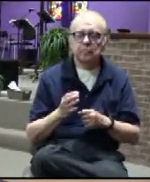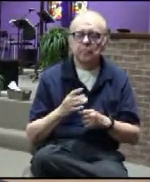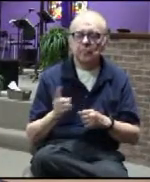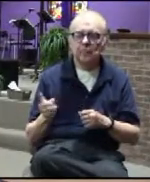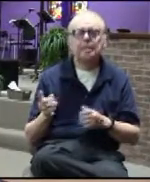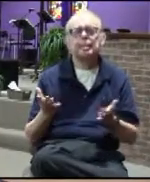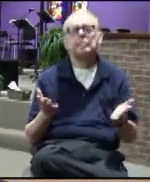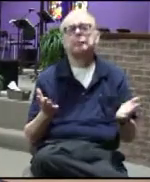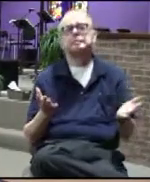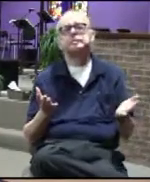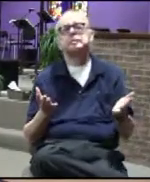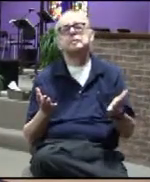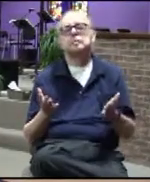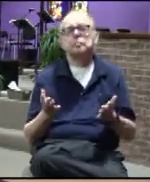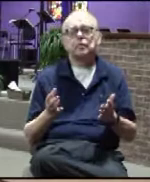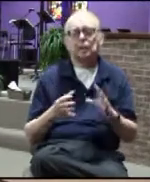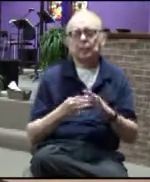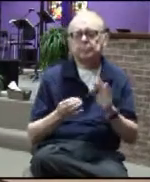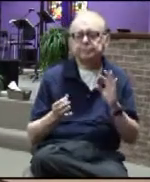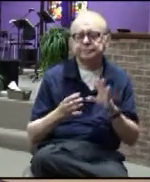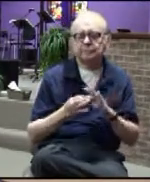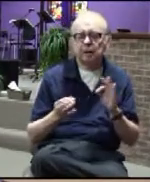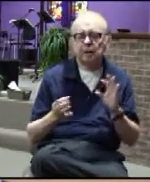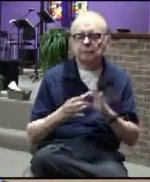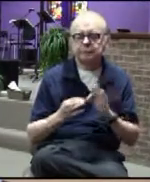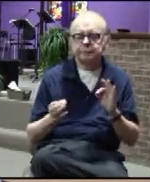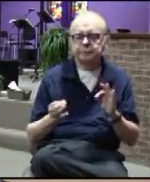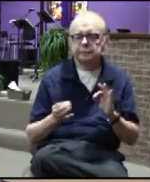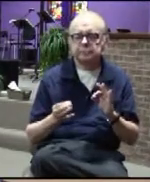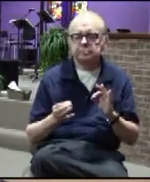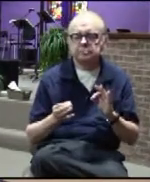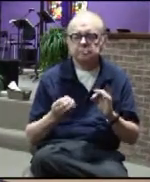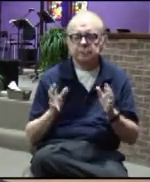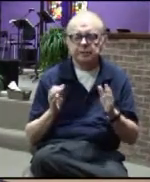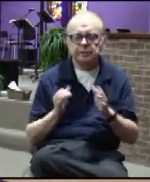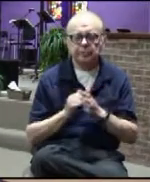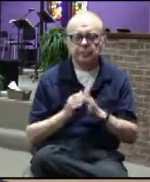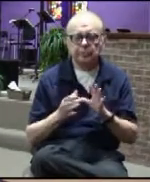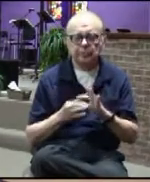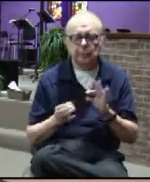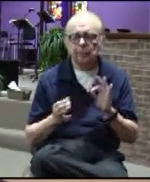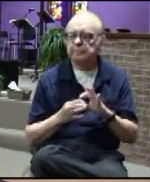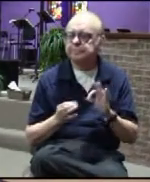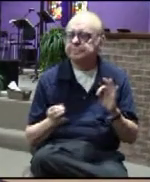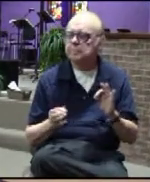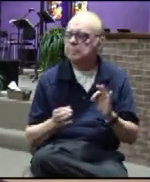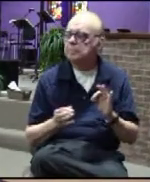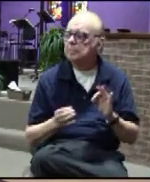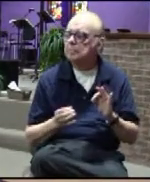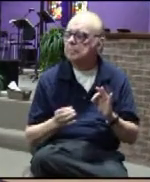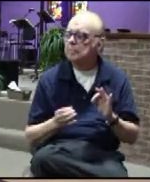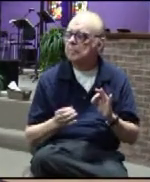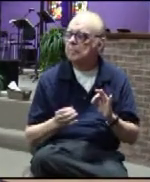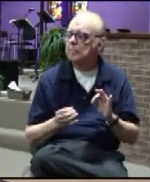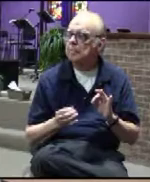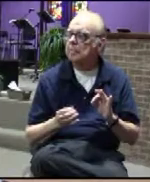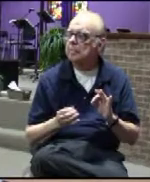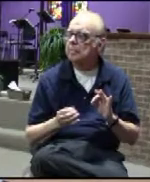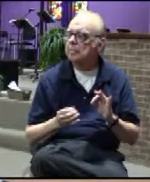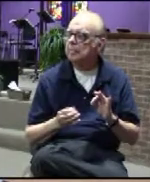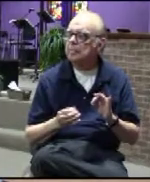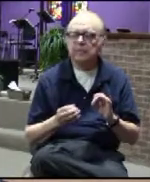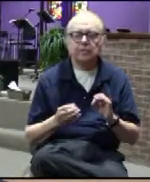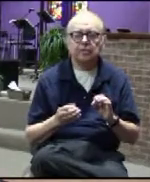there was a a story and let me let me finish with this I can't get the rest of this done